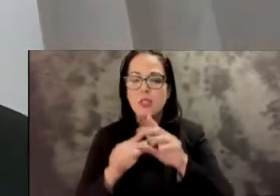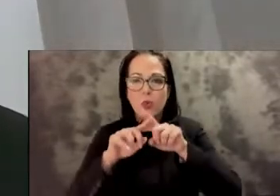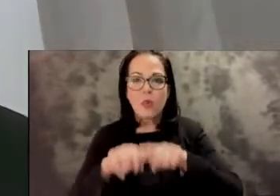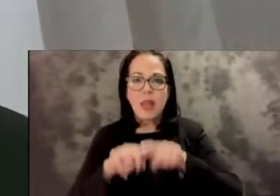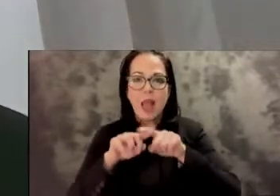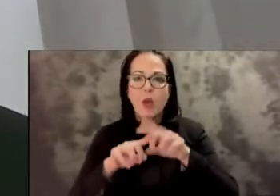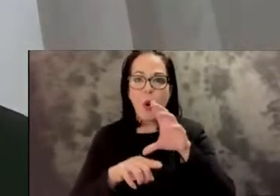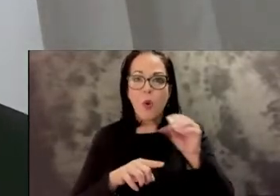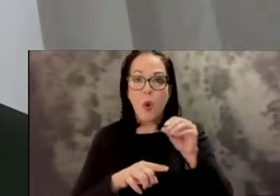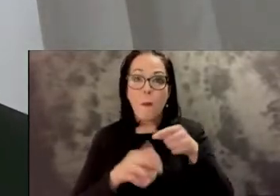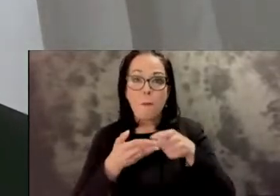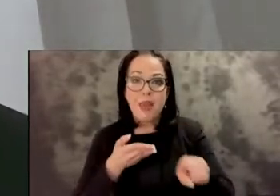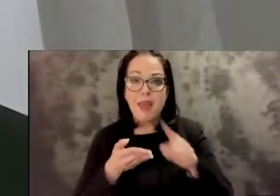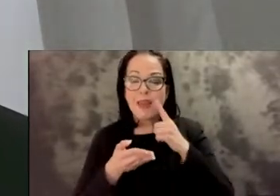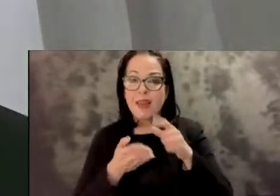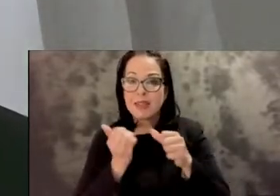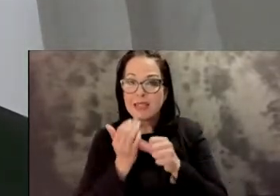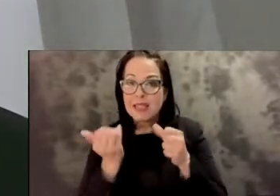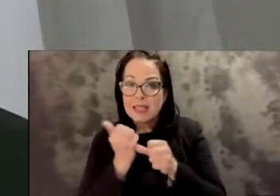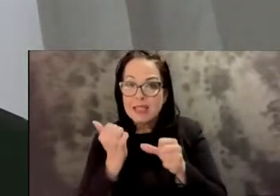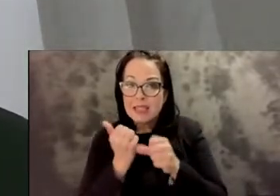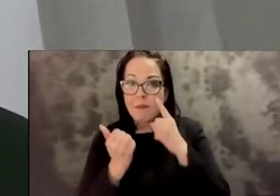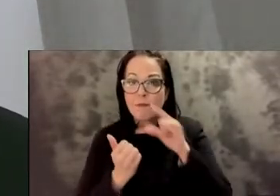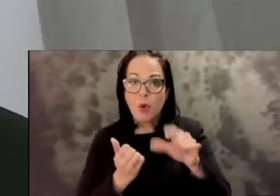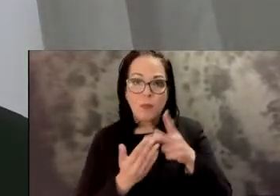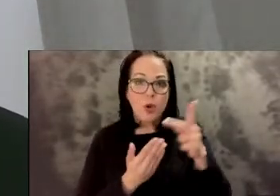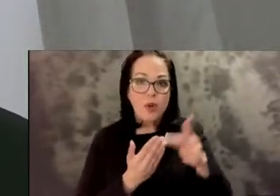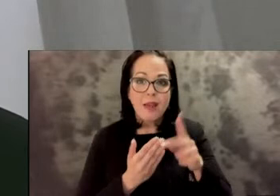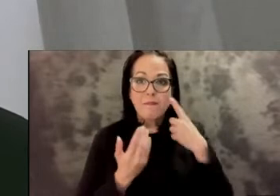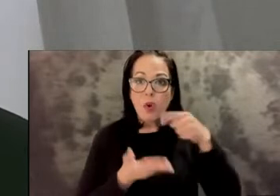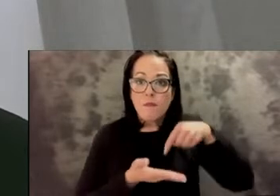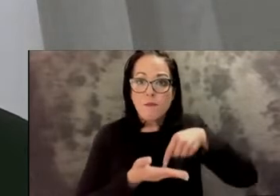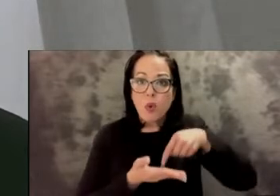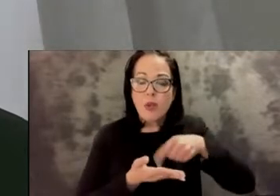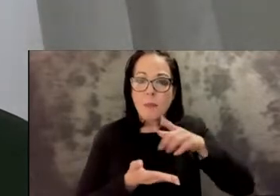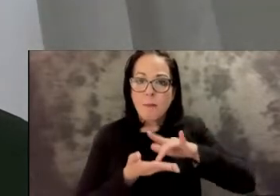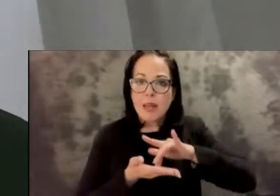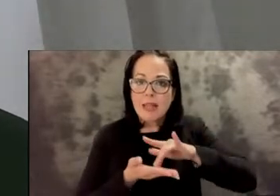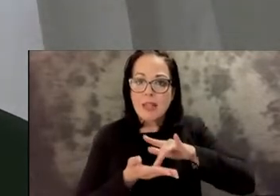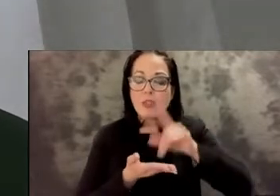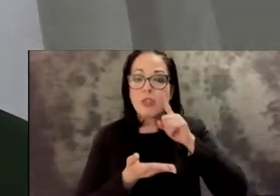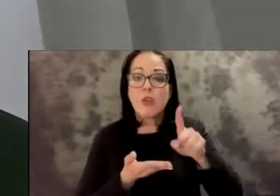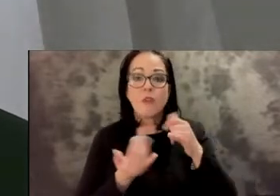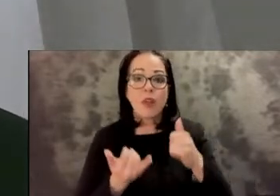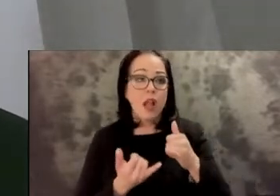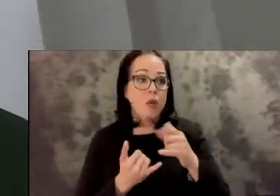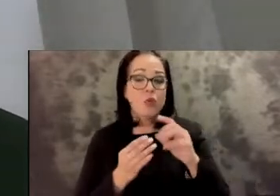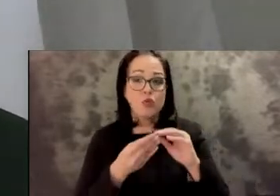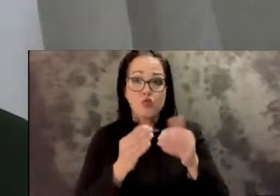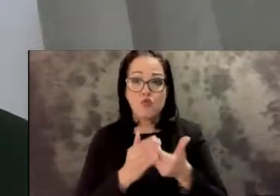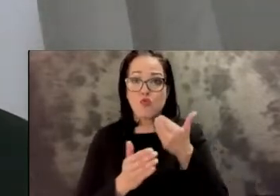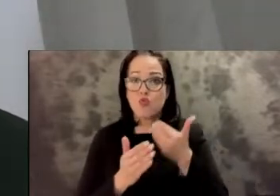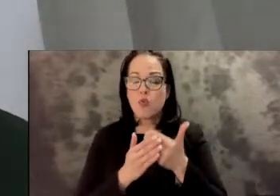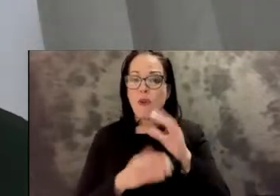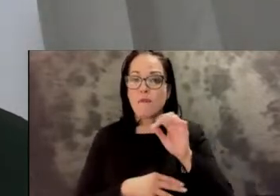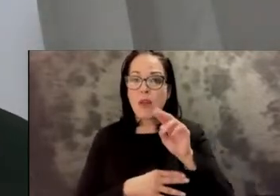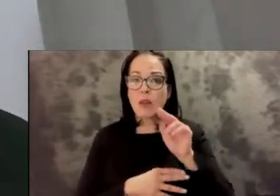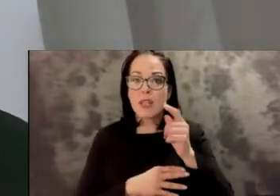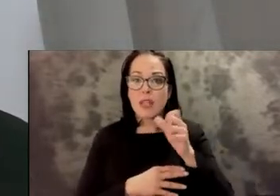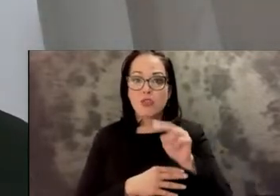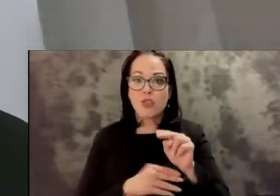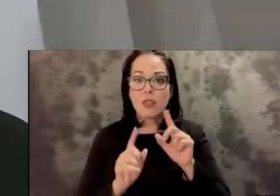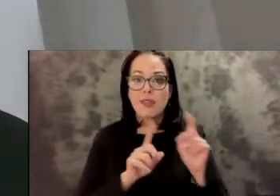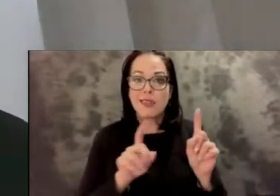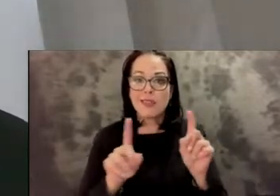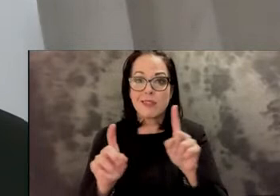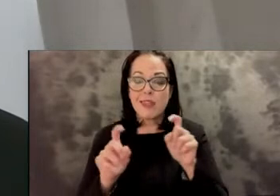assistance programs to afford their medications. According to a new National Hemophilia Foundation national survey of